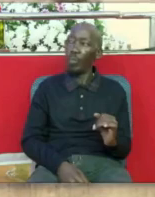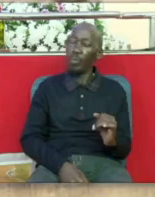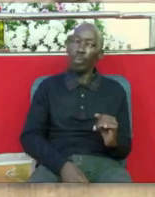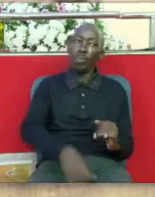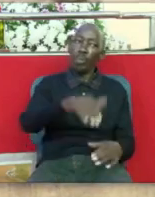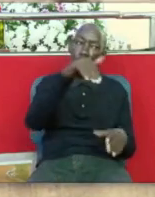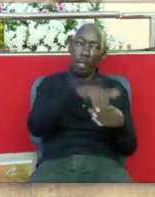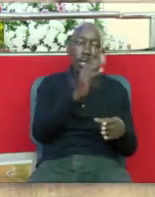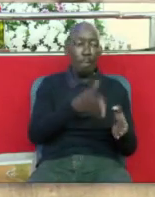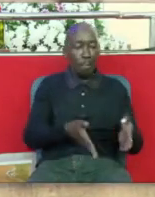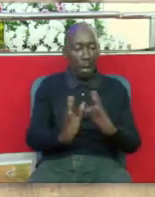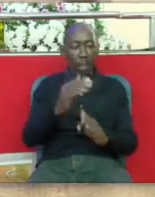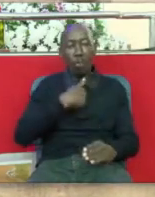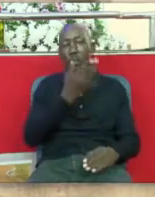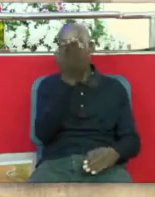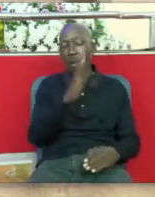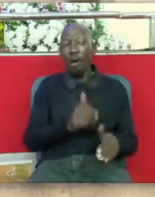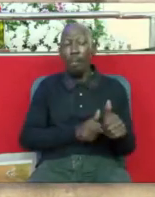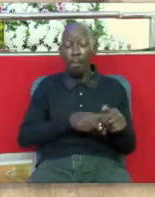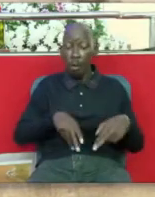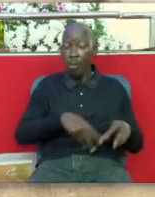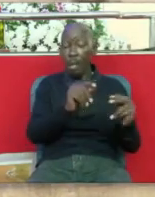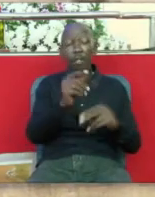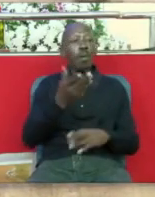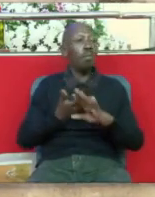in a path you have never passed before,